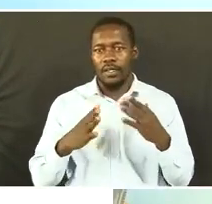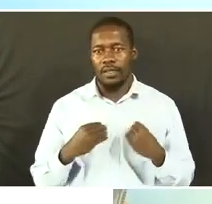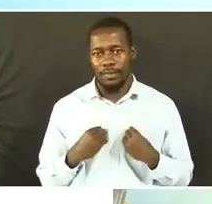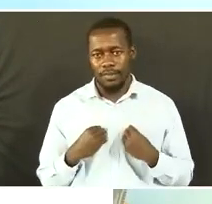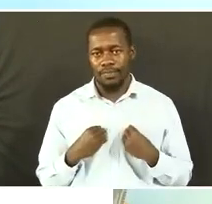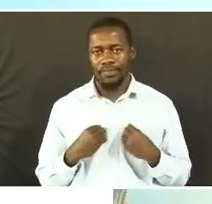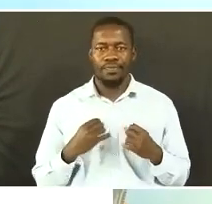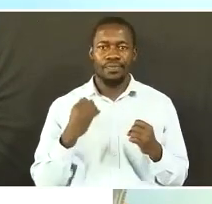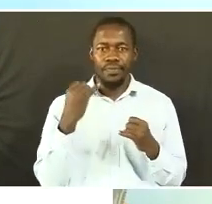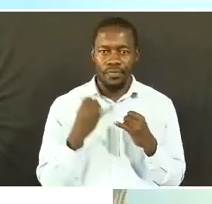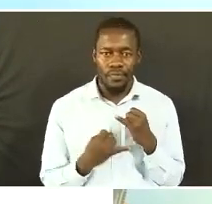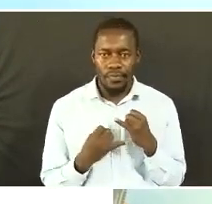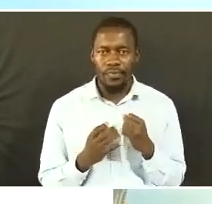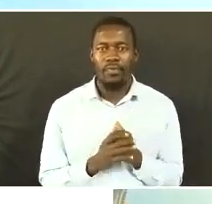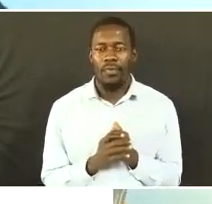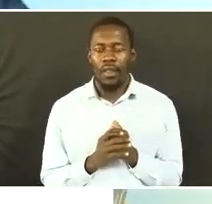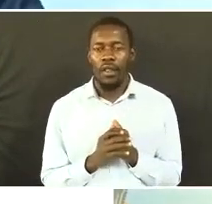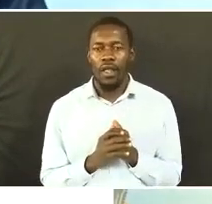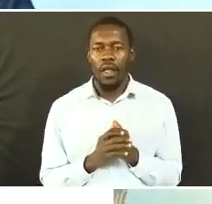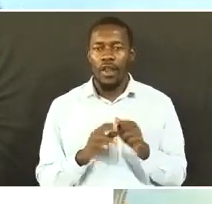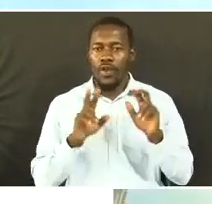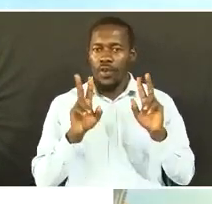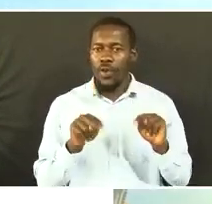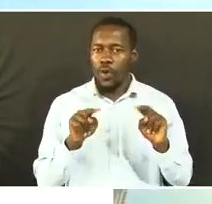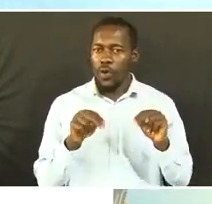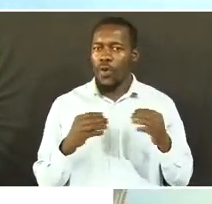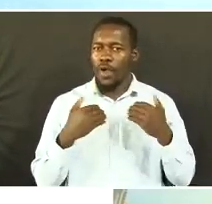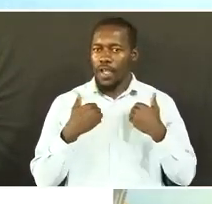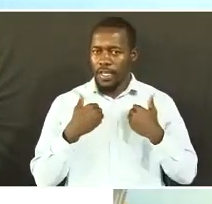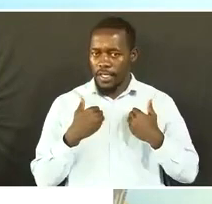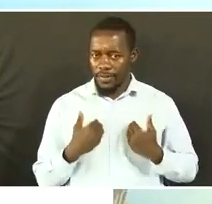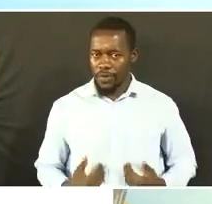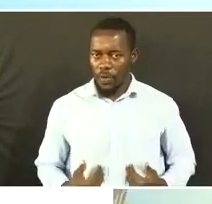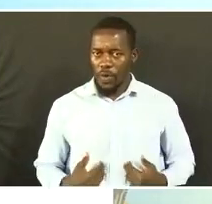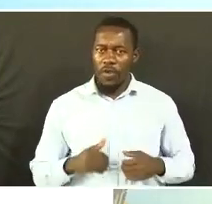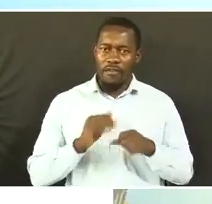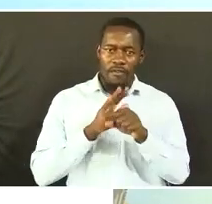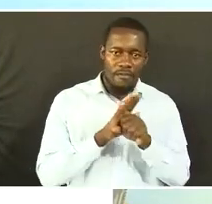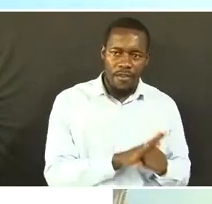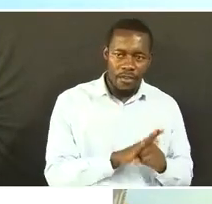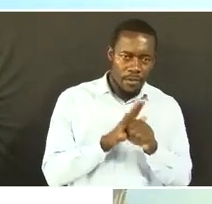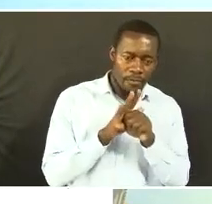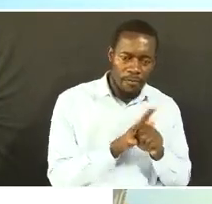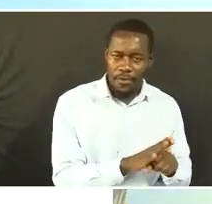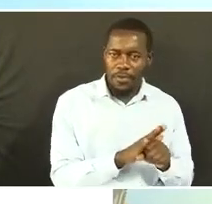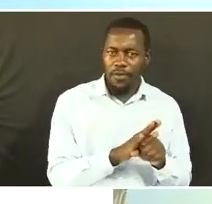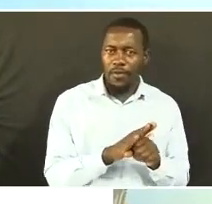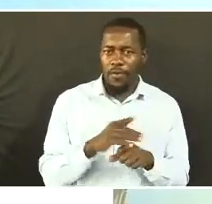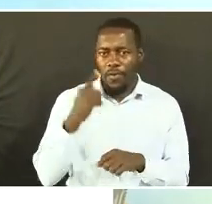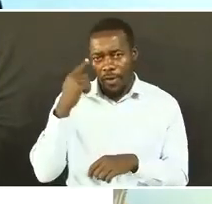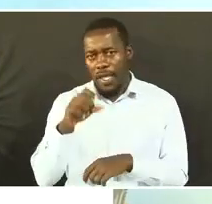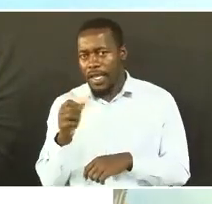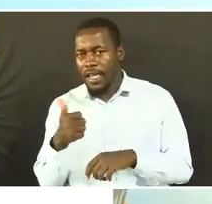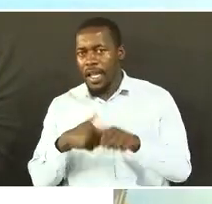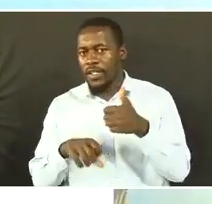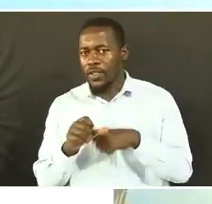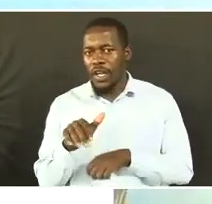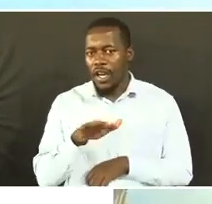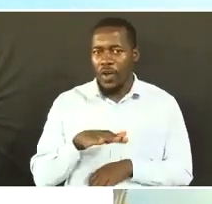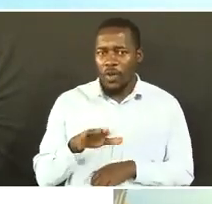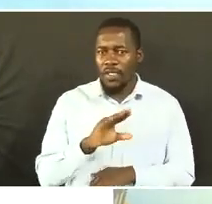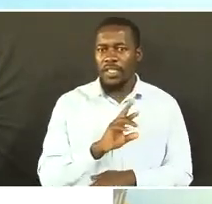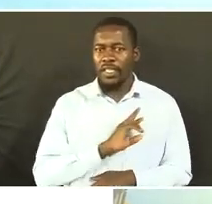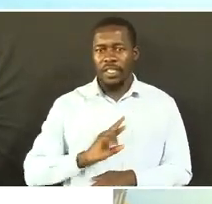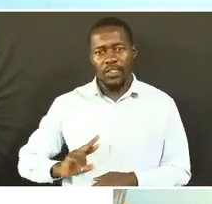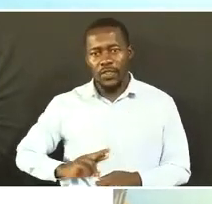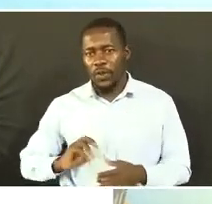Finally, it says that no person shall be compelled to do any act which is contrary to his religion or belief. And it